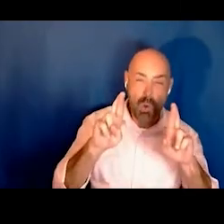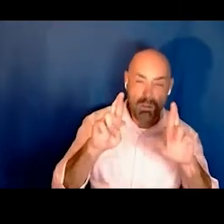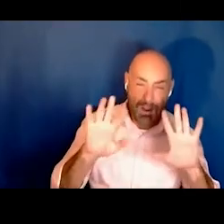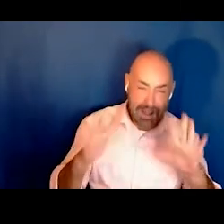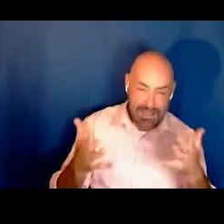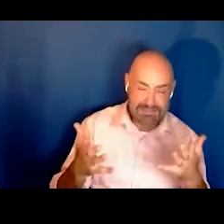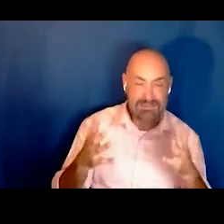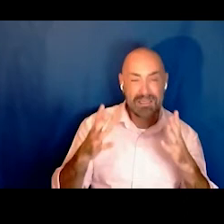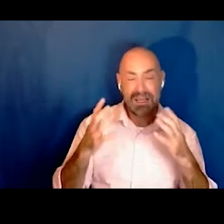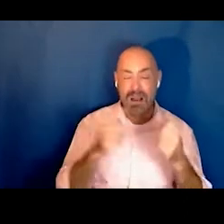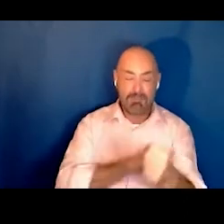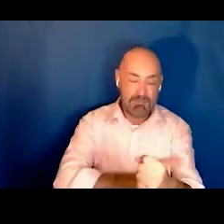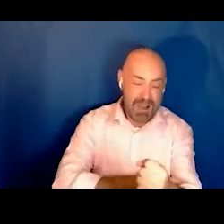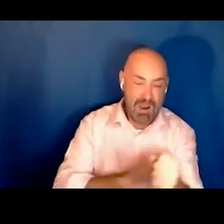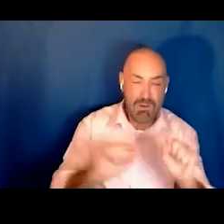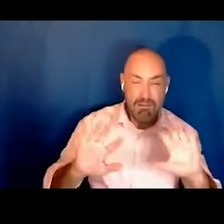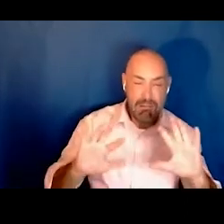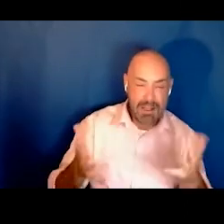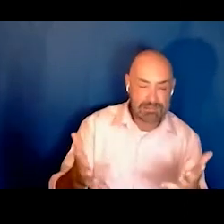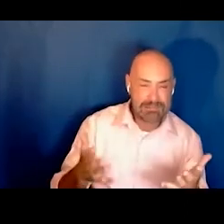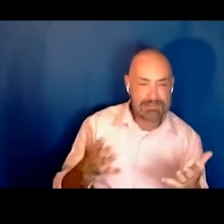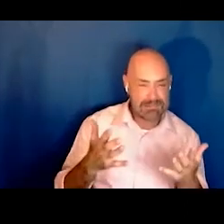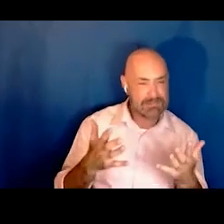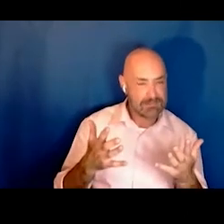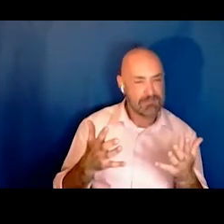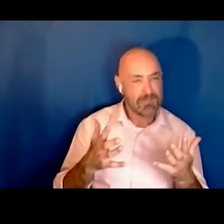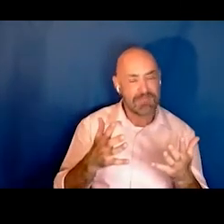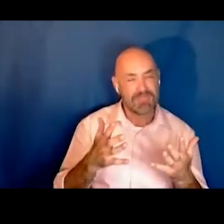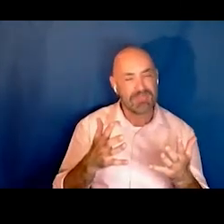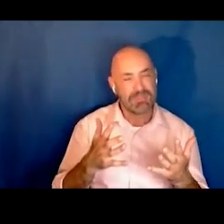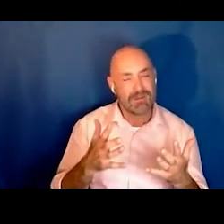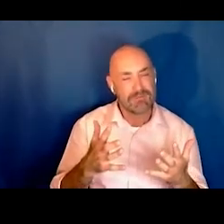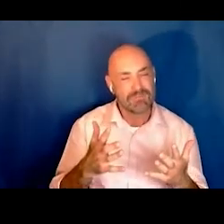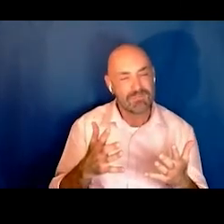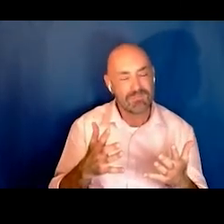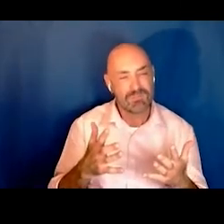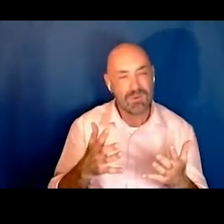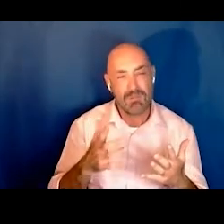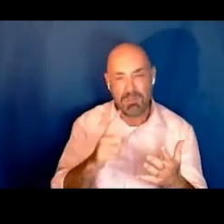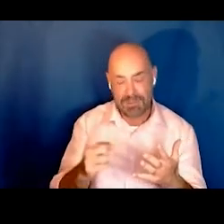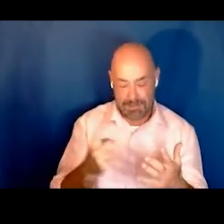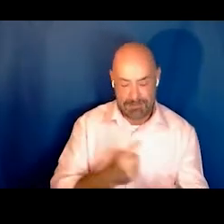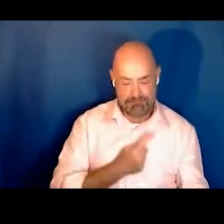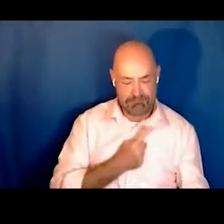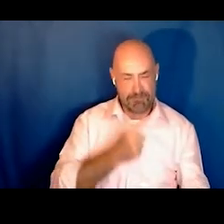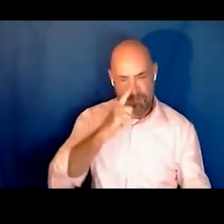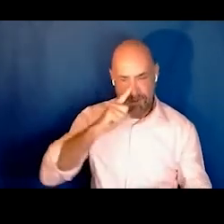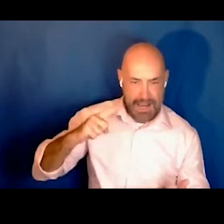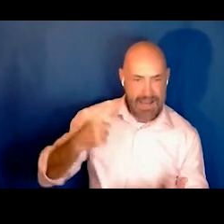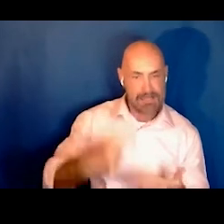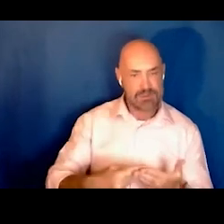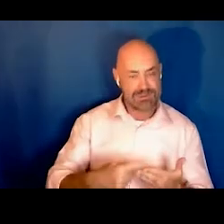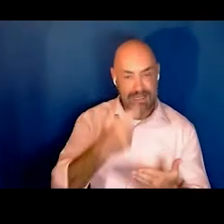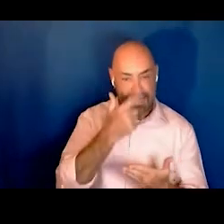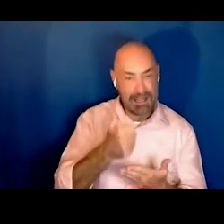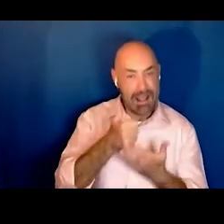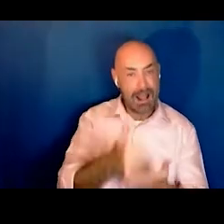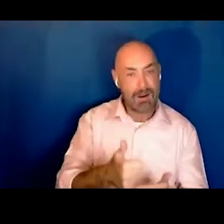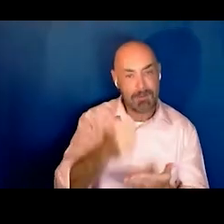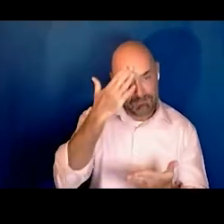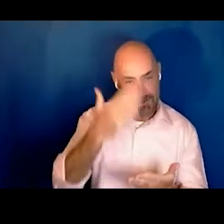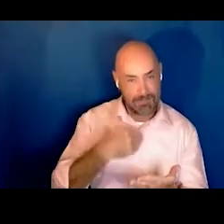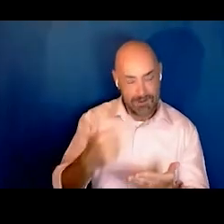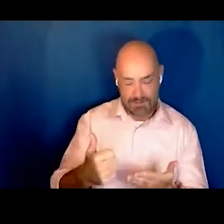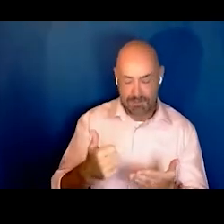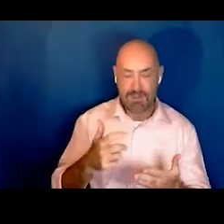worsen mental health outcomes for children and young people, as I said. But hopefulness and agency can safeguard mental health and help people sit with